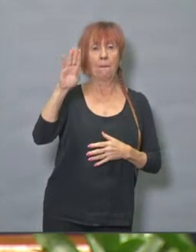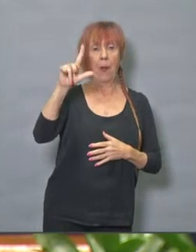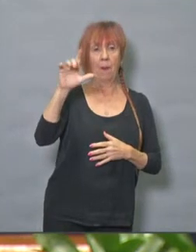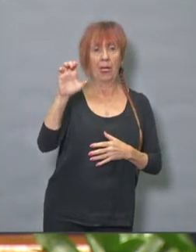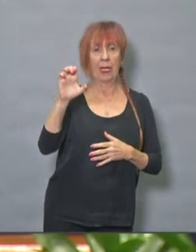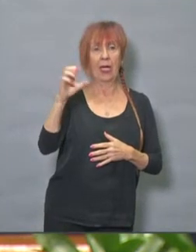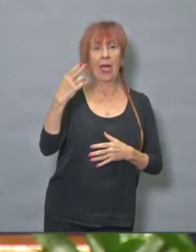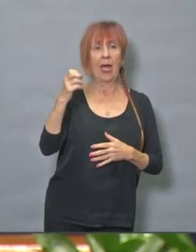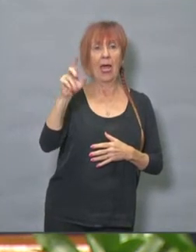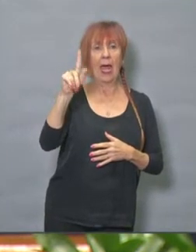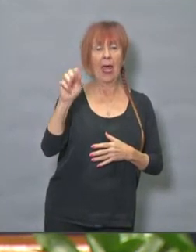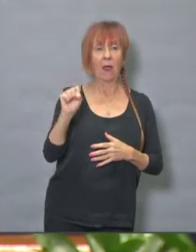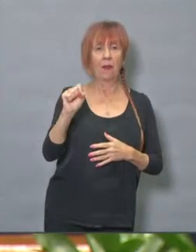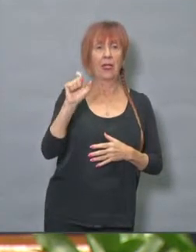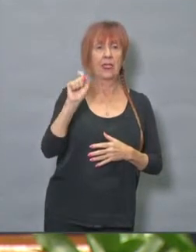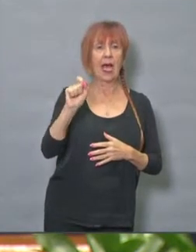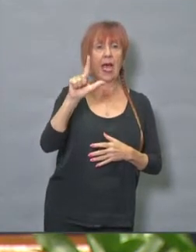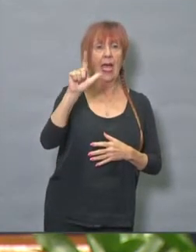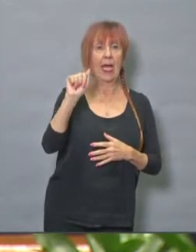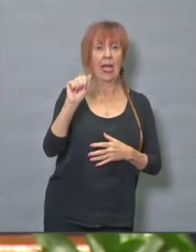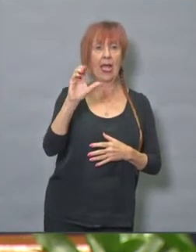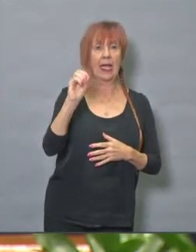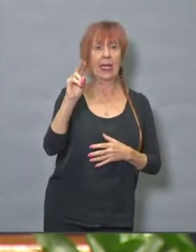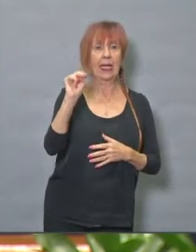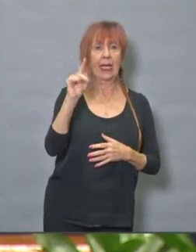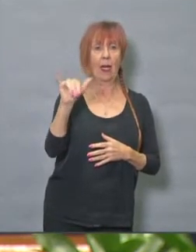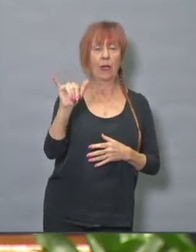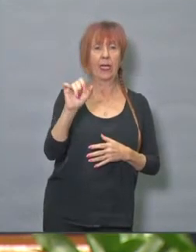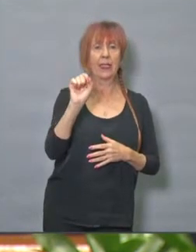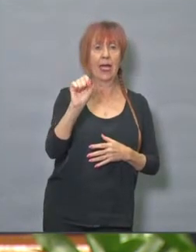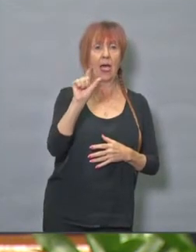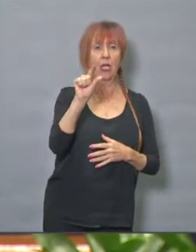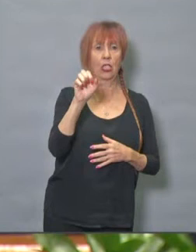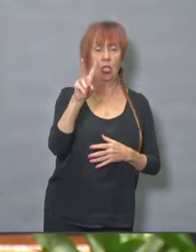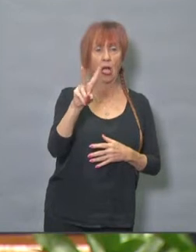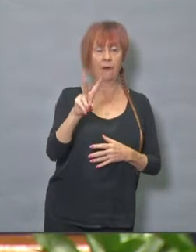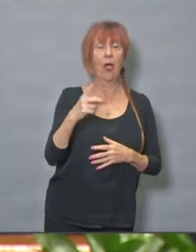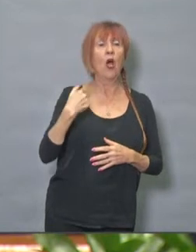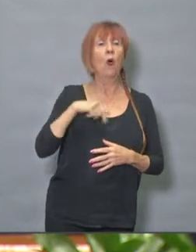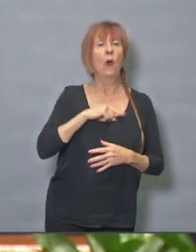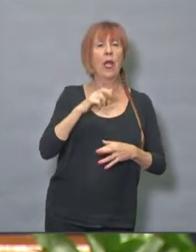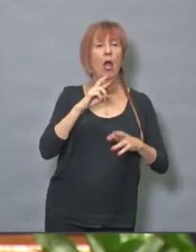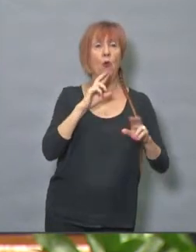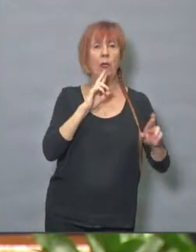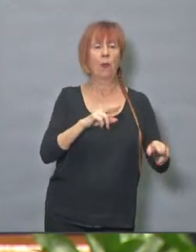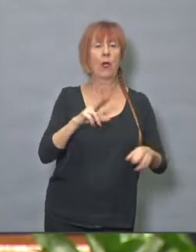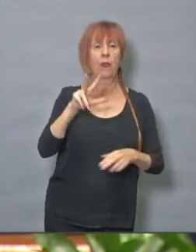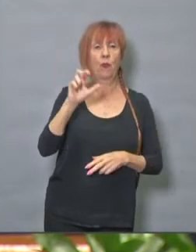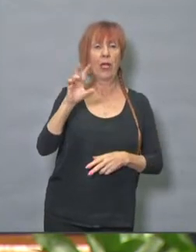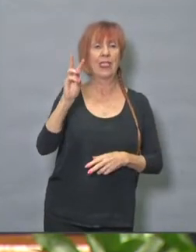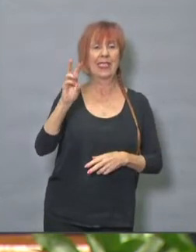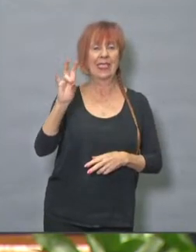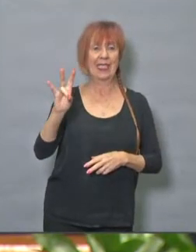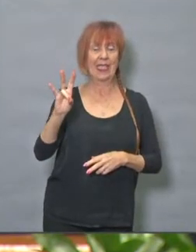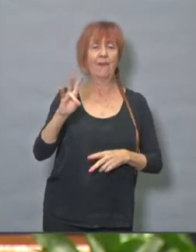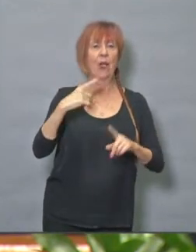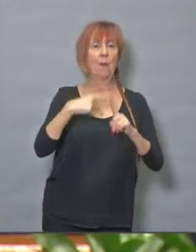publichealth.lacounty.gov. The LA County Sheriff Department is reporting 367 positive cases among